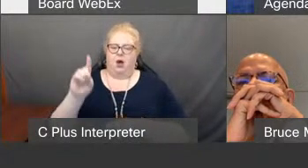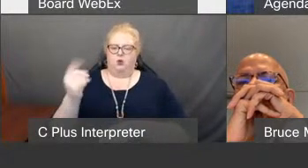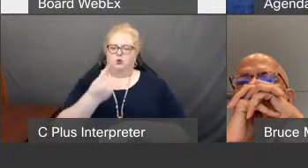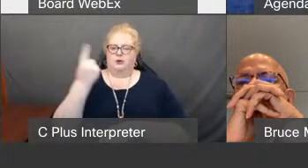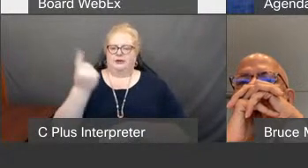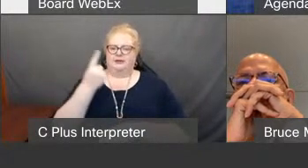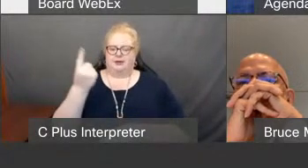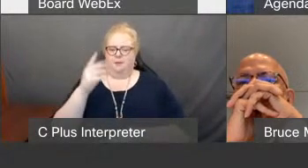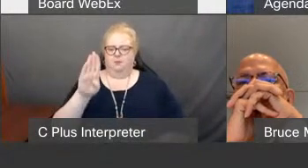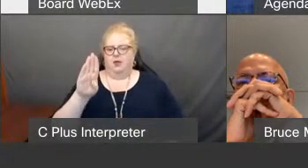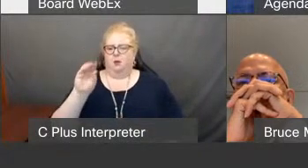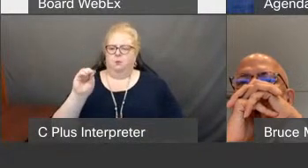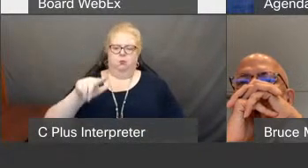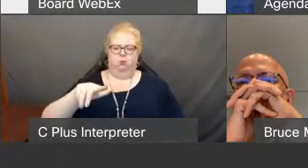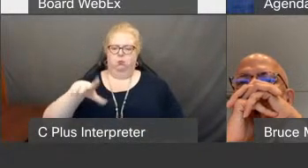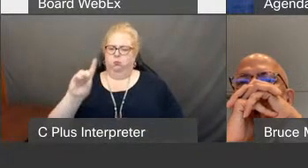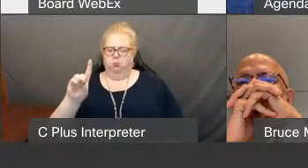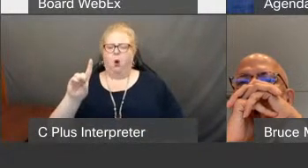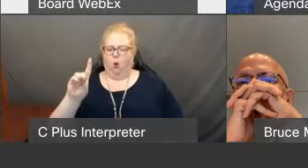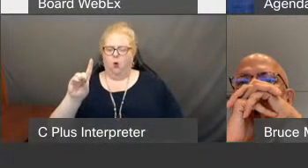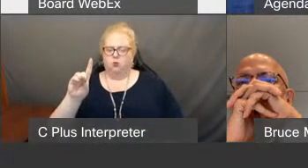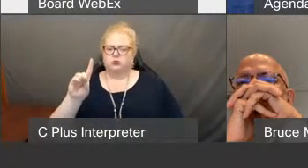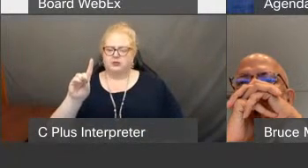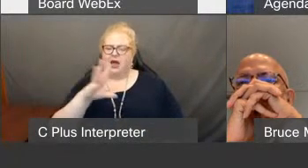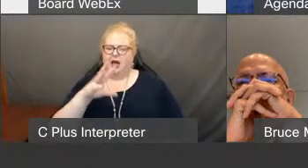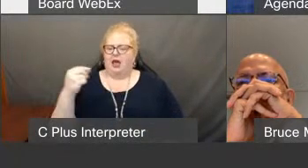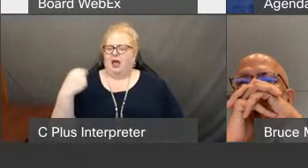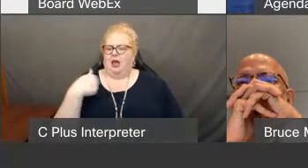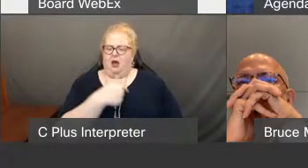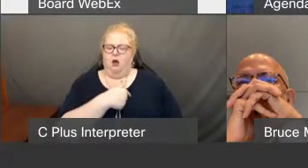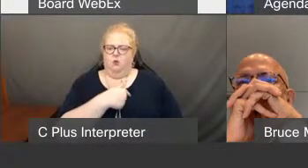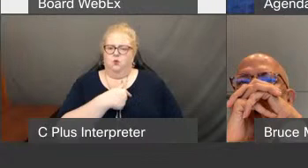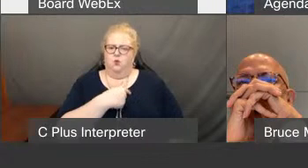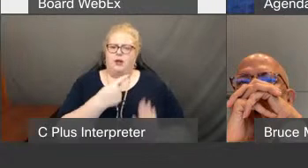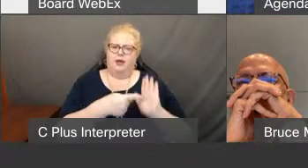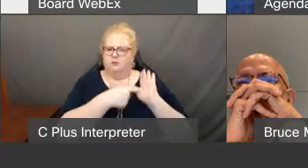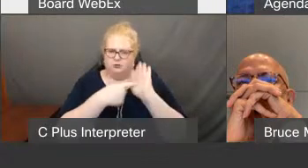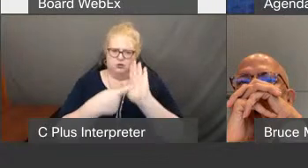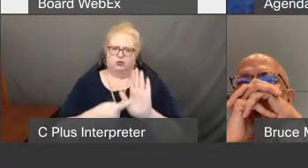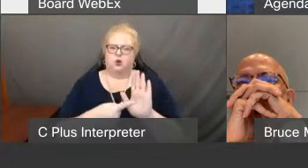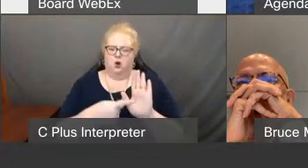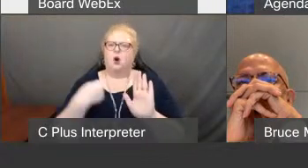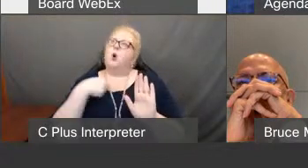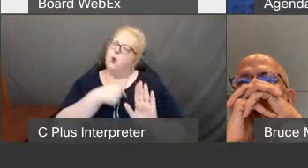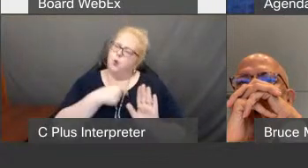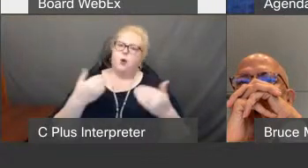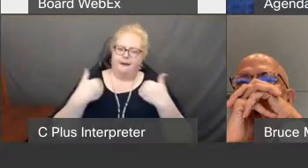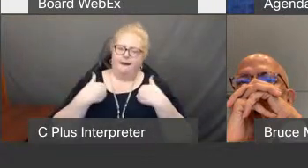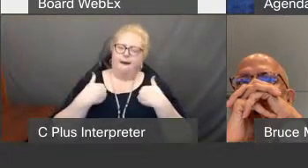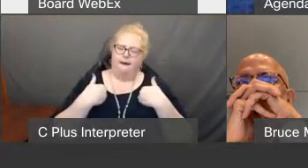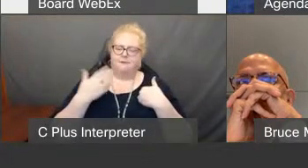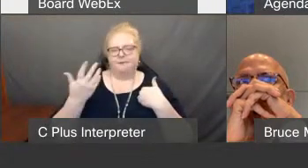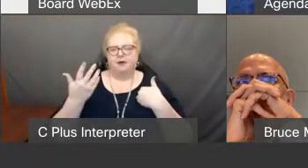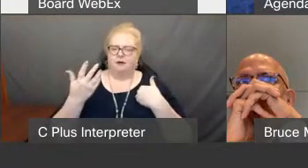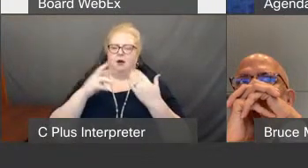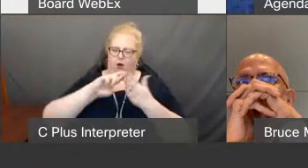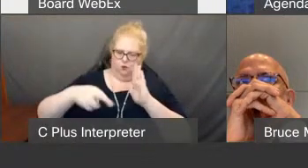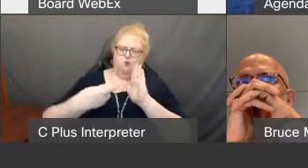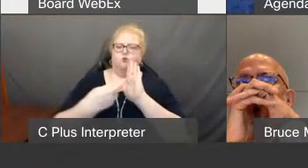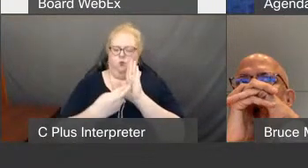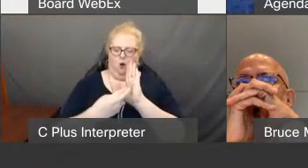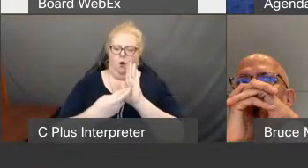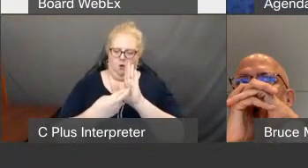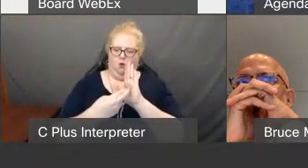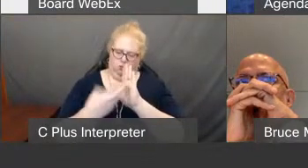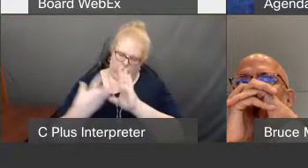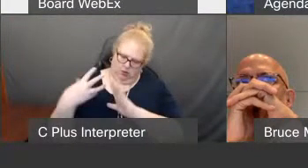So I think we have shown, or I think we do have a role in that.